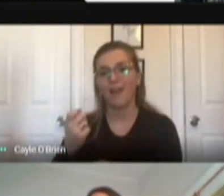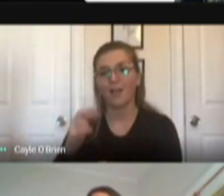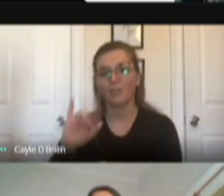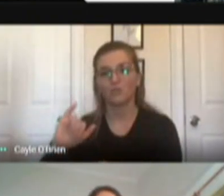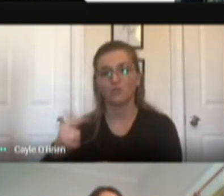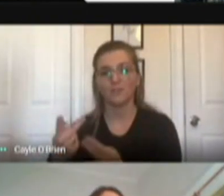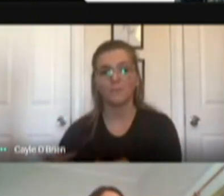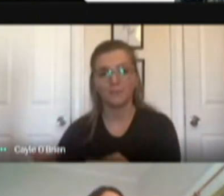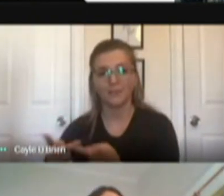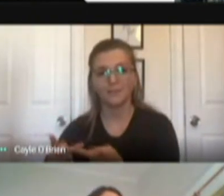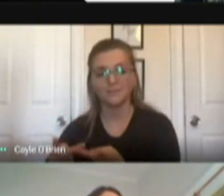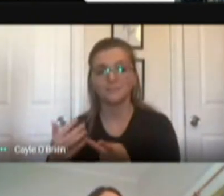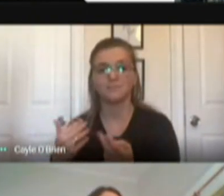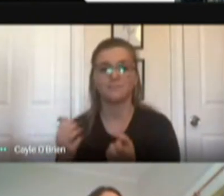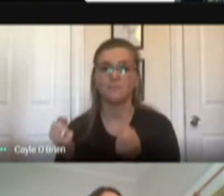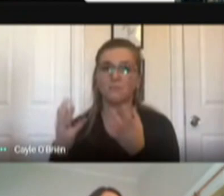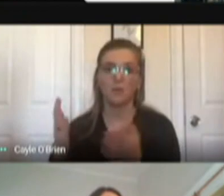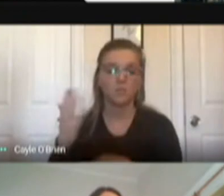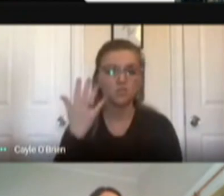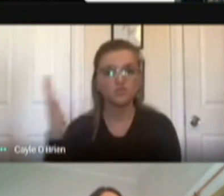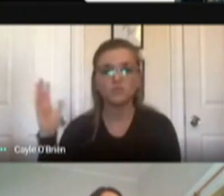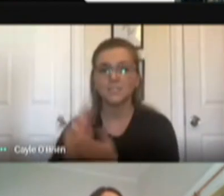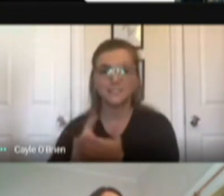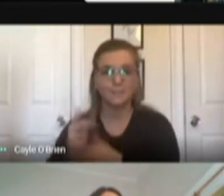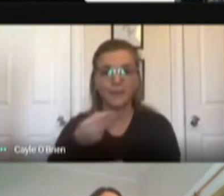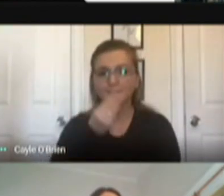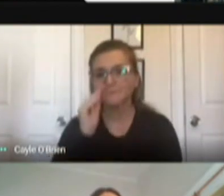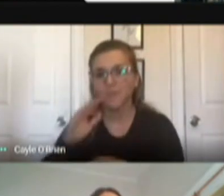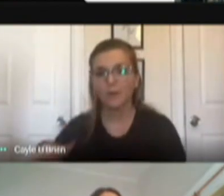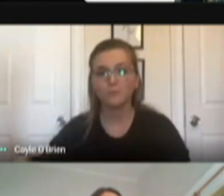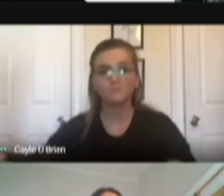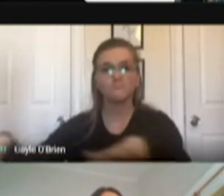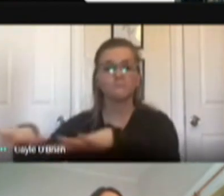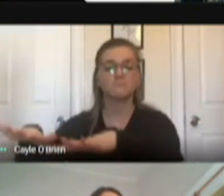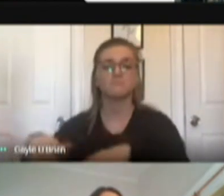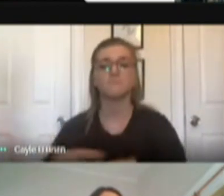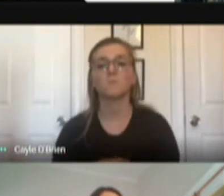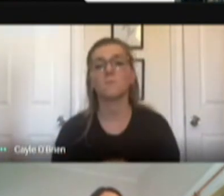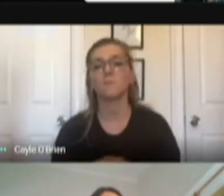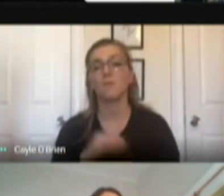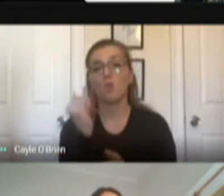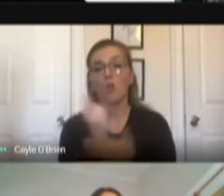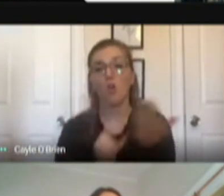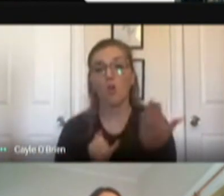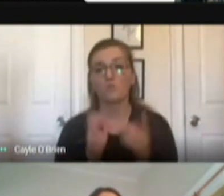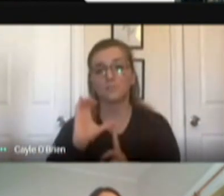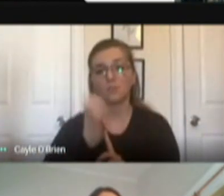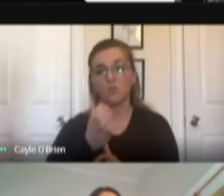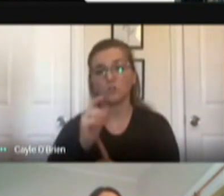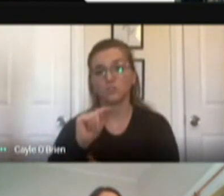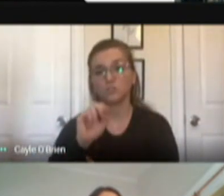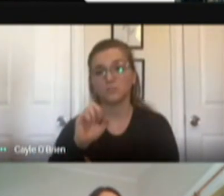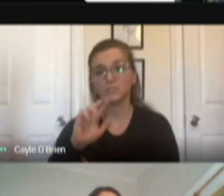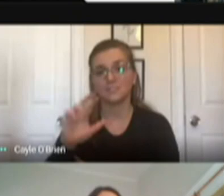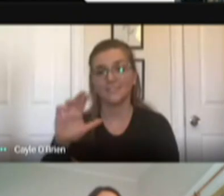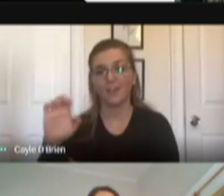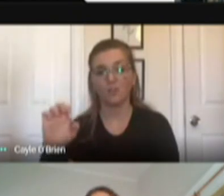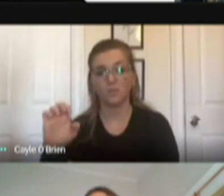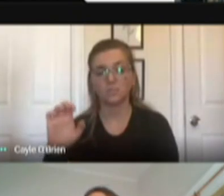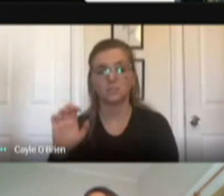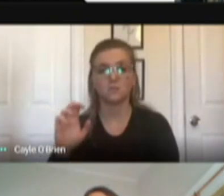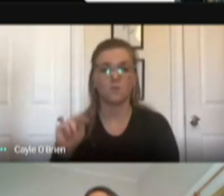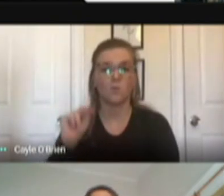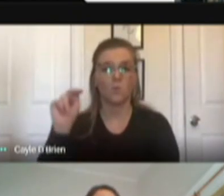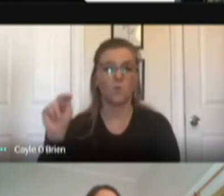by planting to gather on a daily basis. The Arts and Culture terraces here, nestled up to the northwest corner